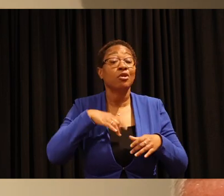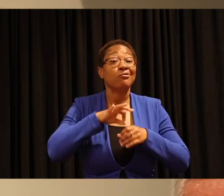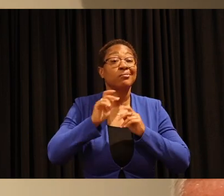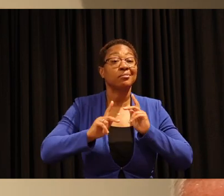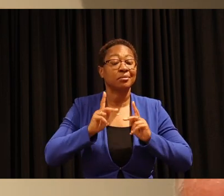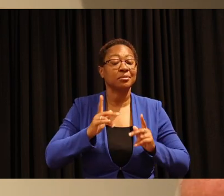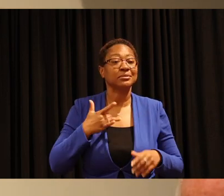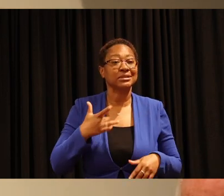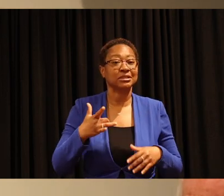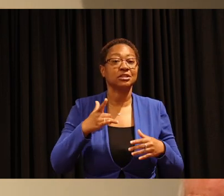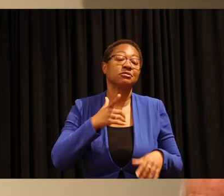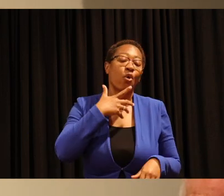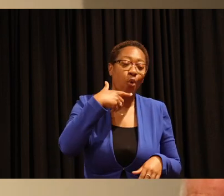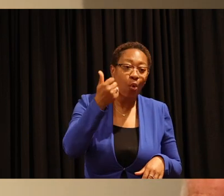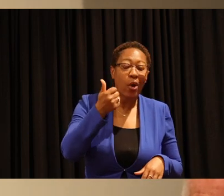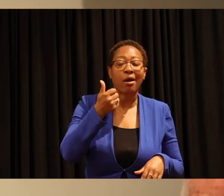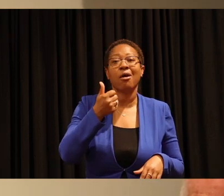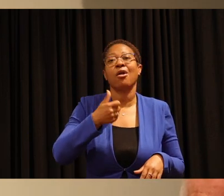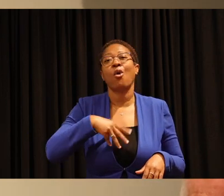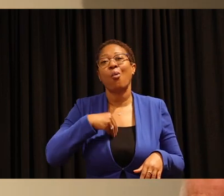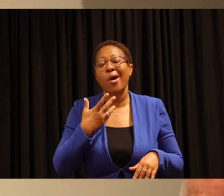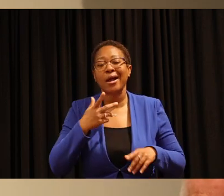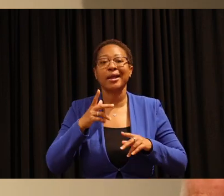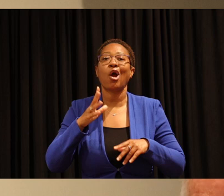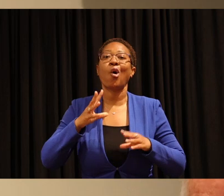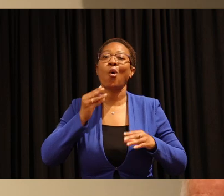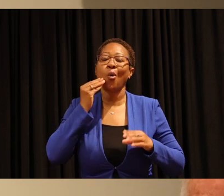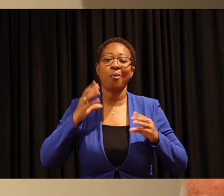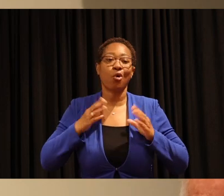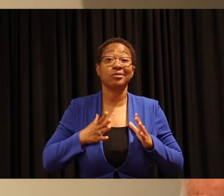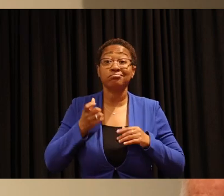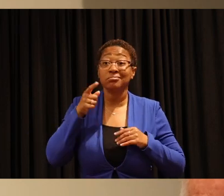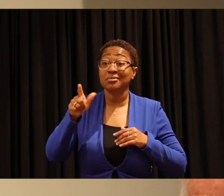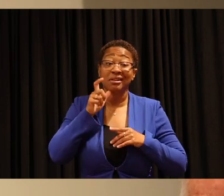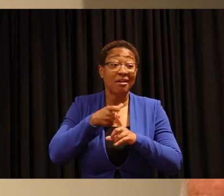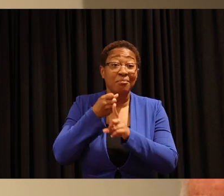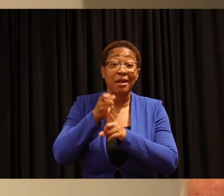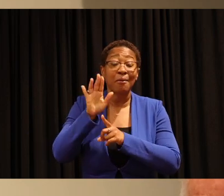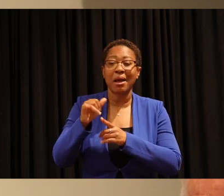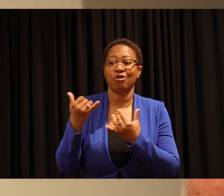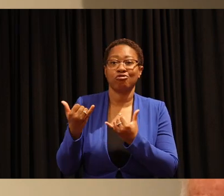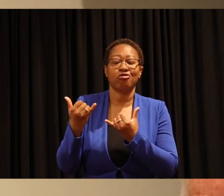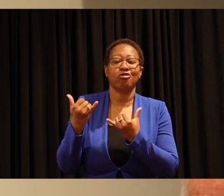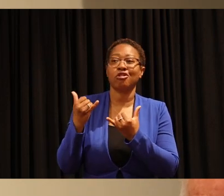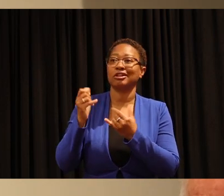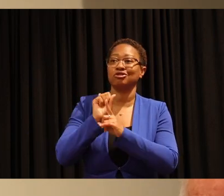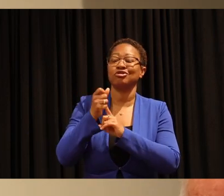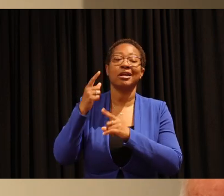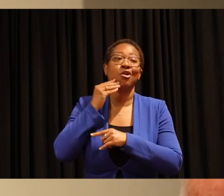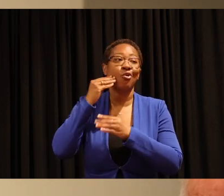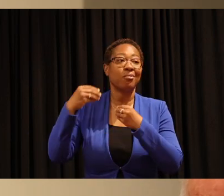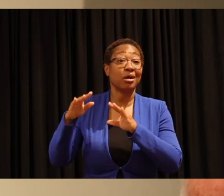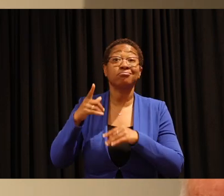is often white, older homeowners, but they are not affected by the current conditions in the housing market. In fact, they